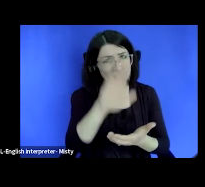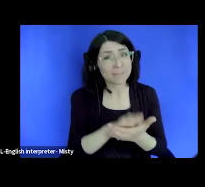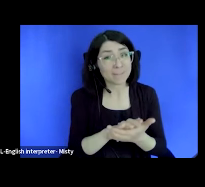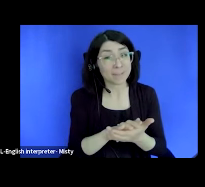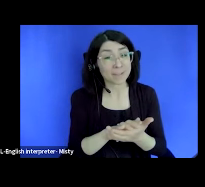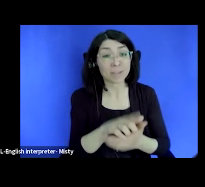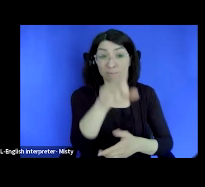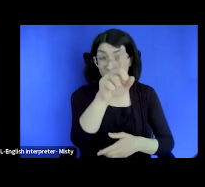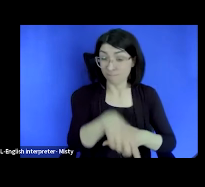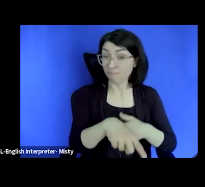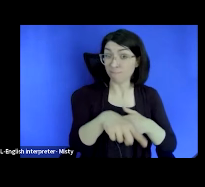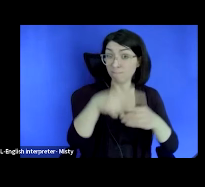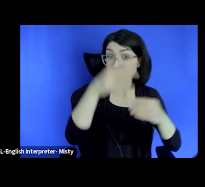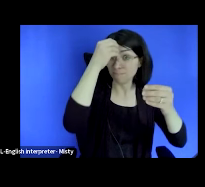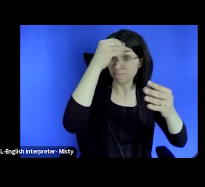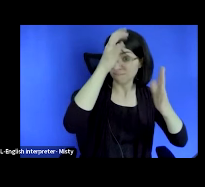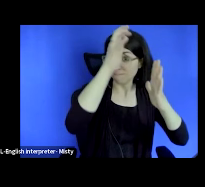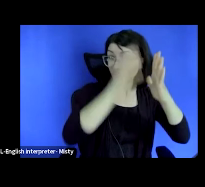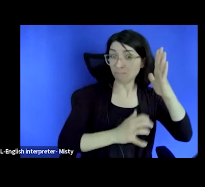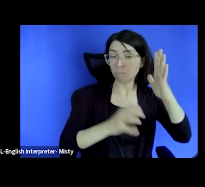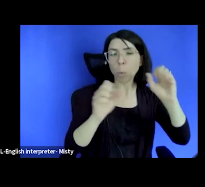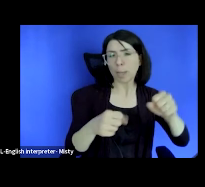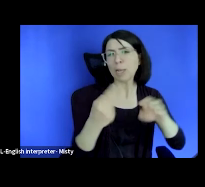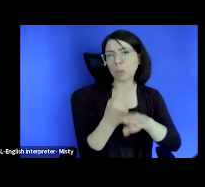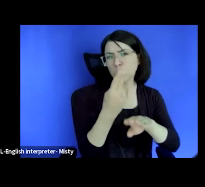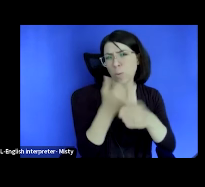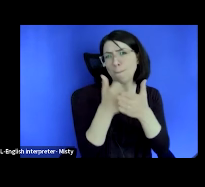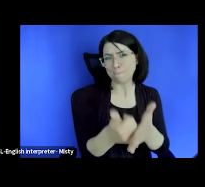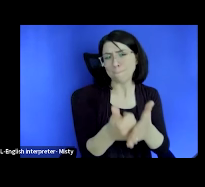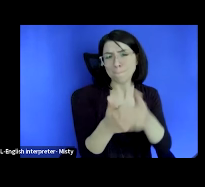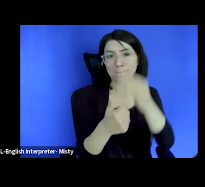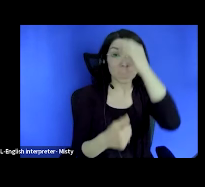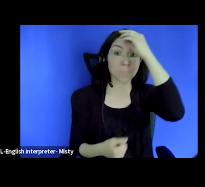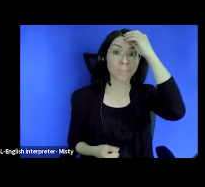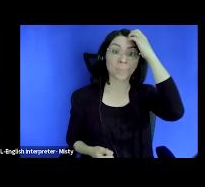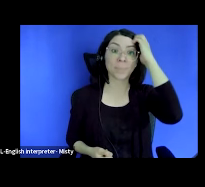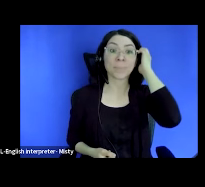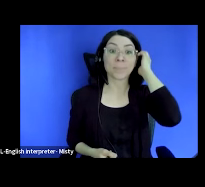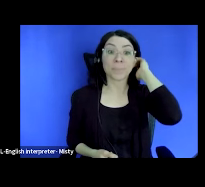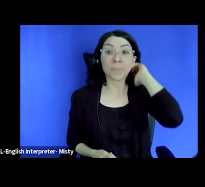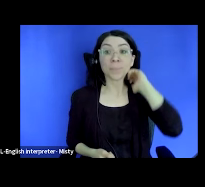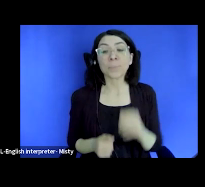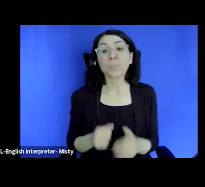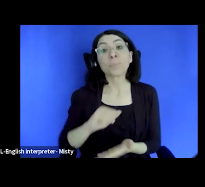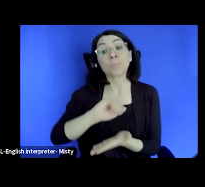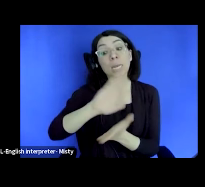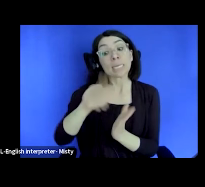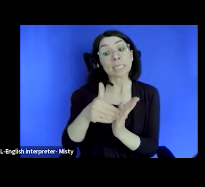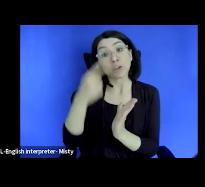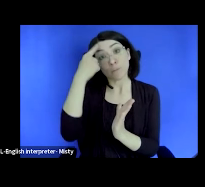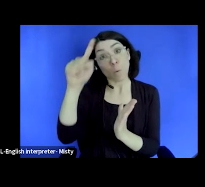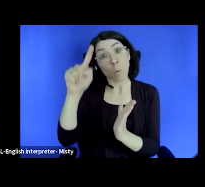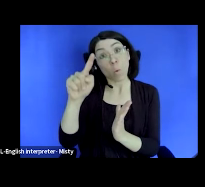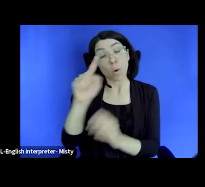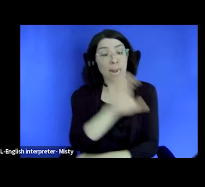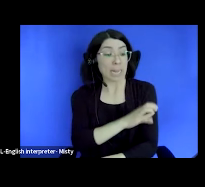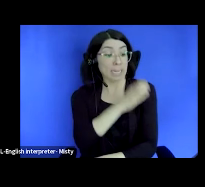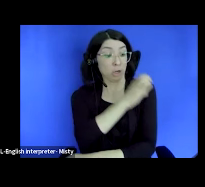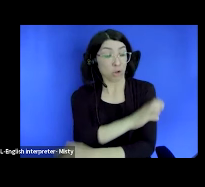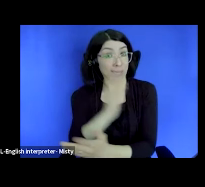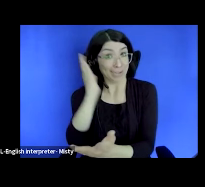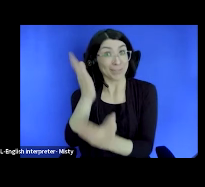that. I will say that on the website for the Center for Clinical Interventions, there's